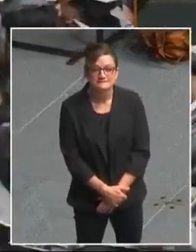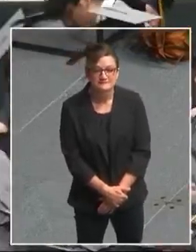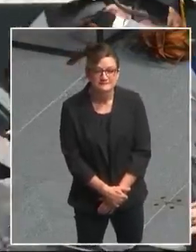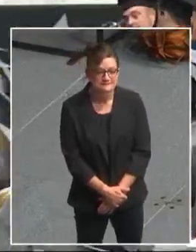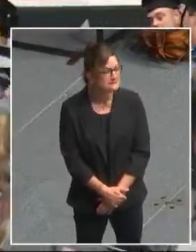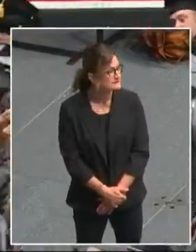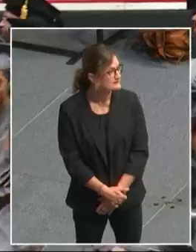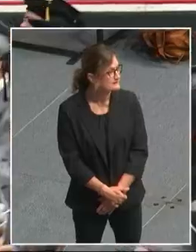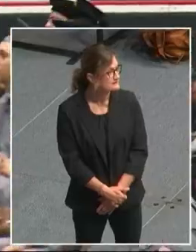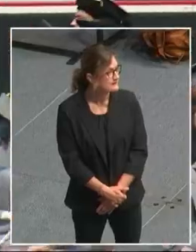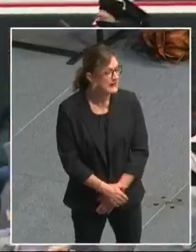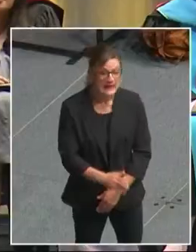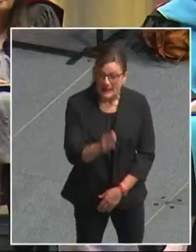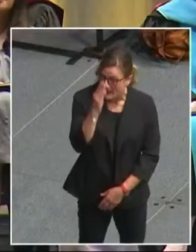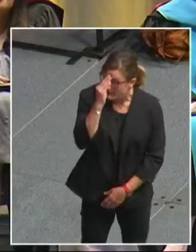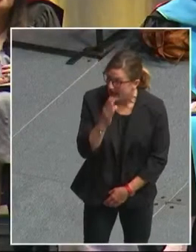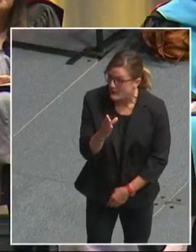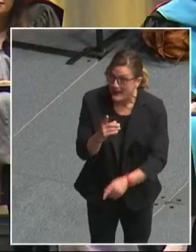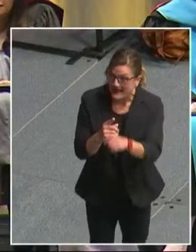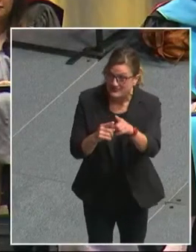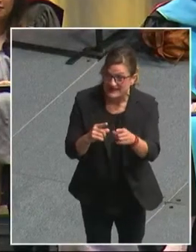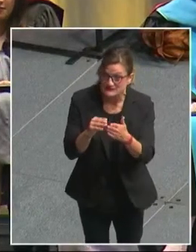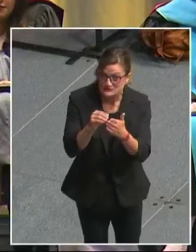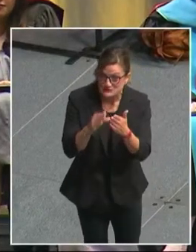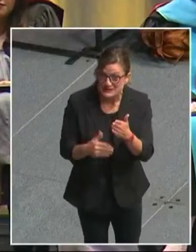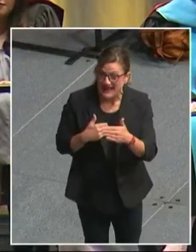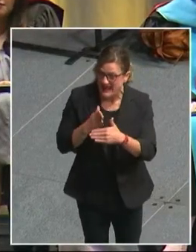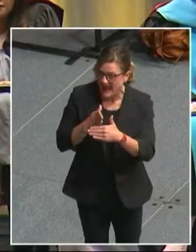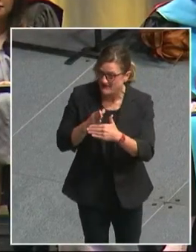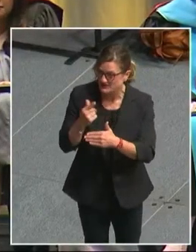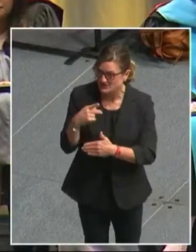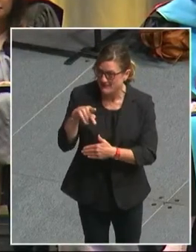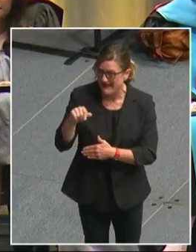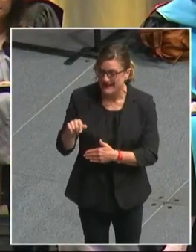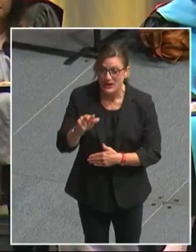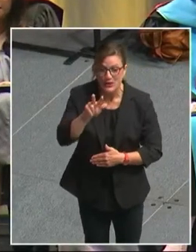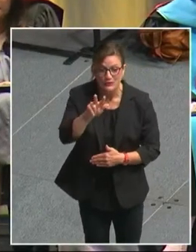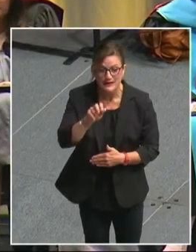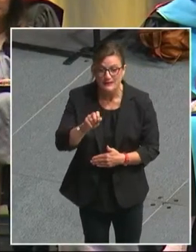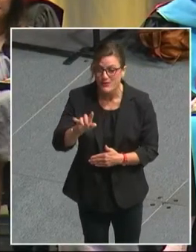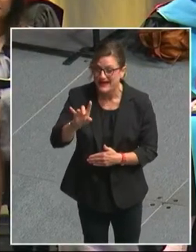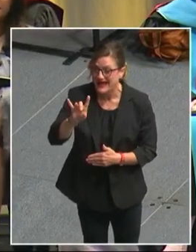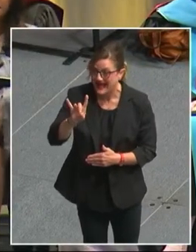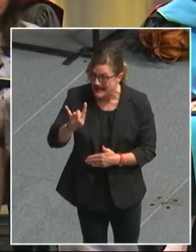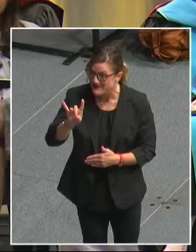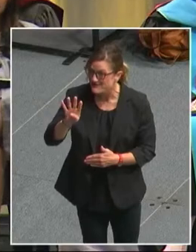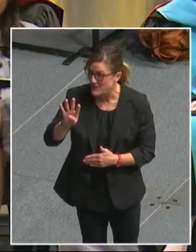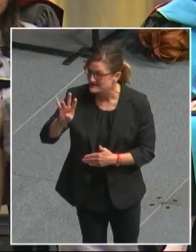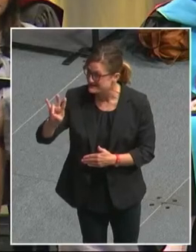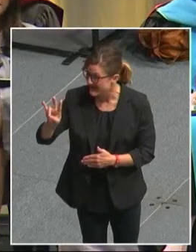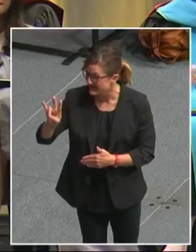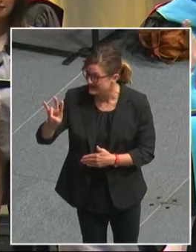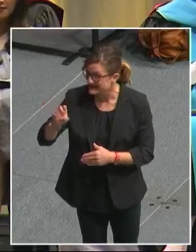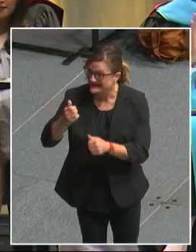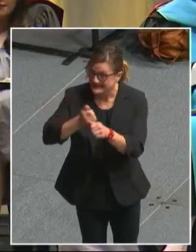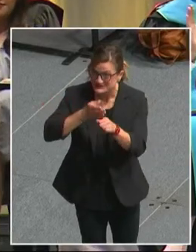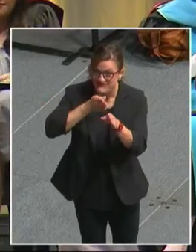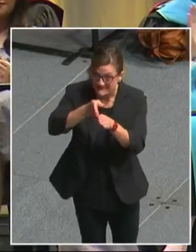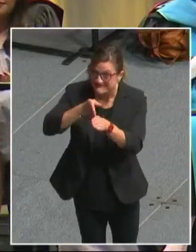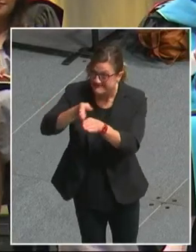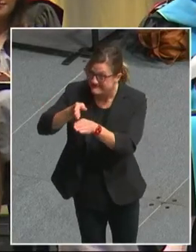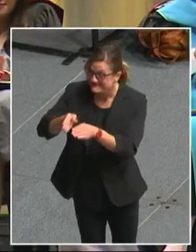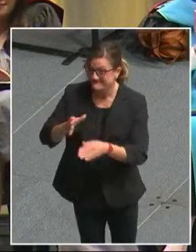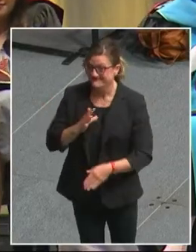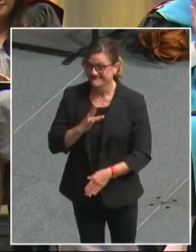And by the way, these graduates have an average GPA of 3.47 in their degree programs. It's pretty